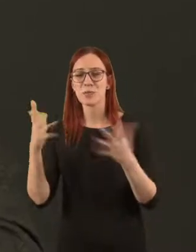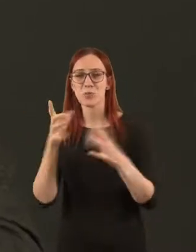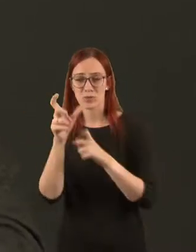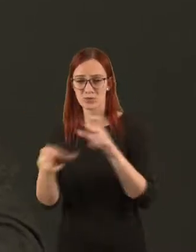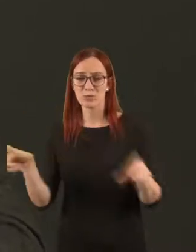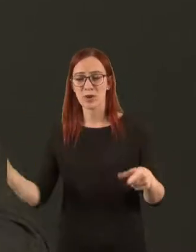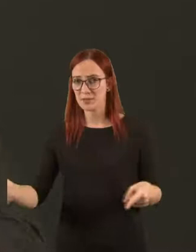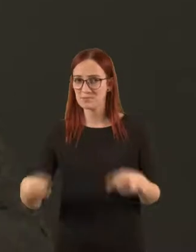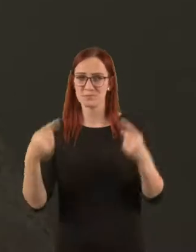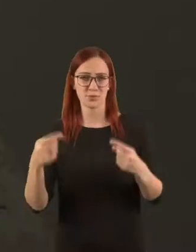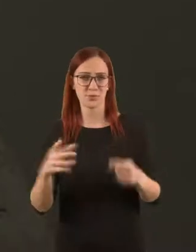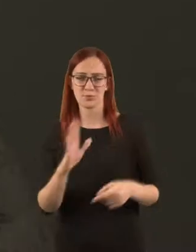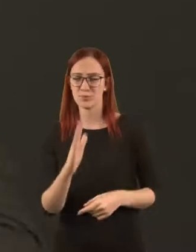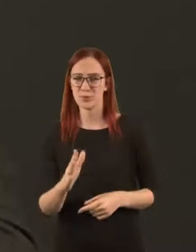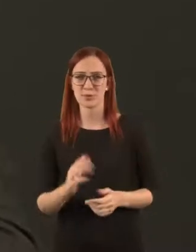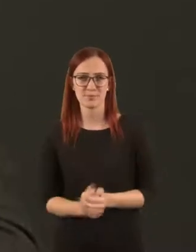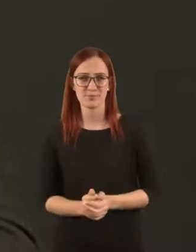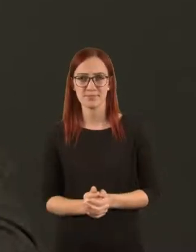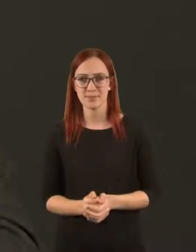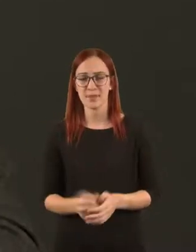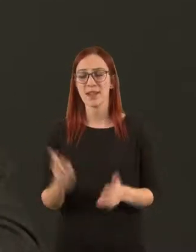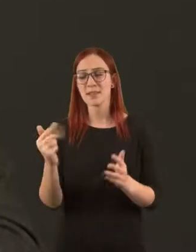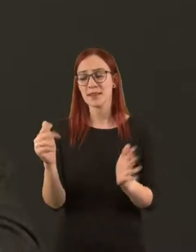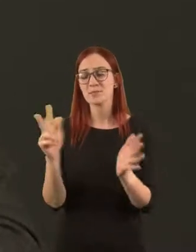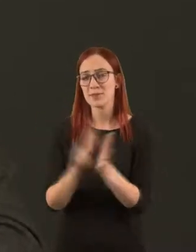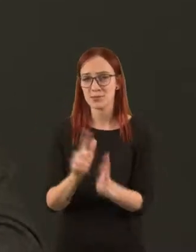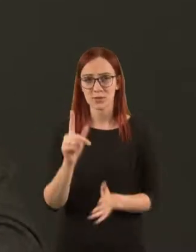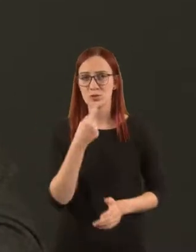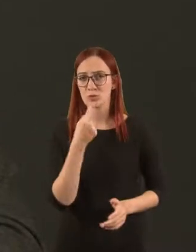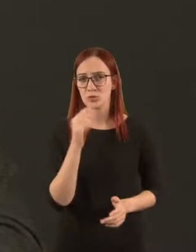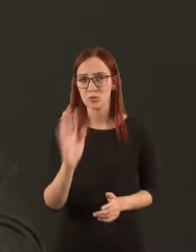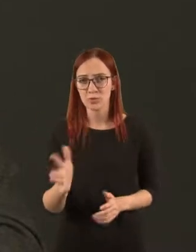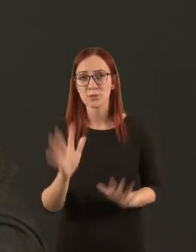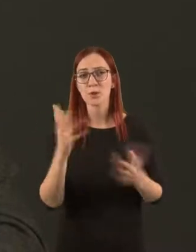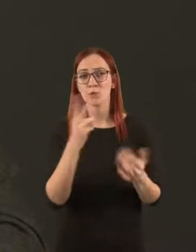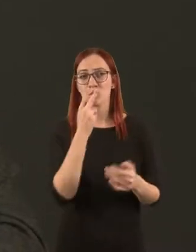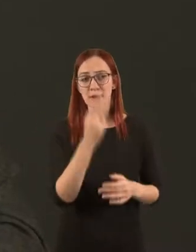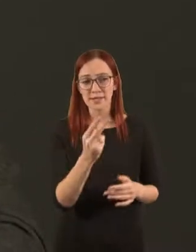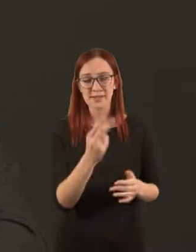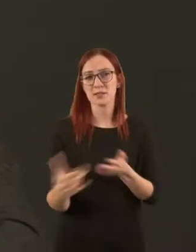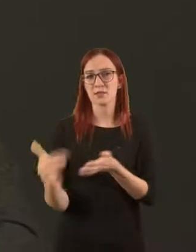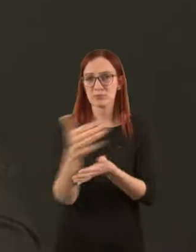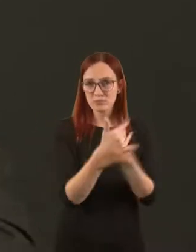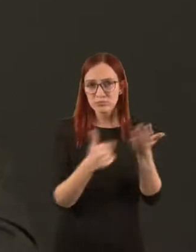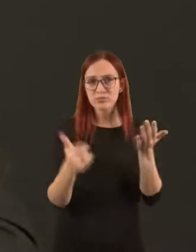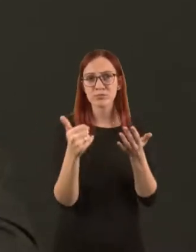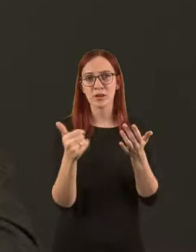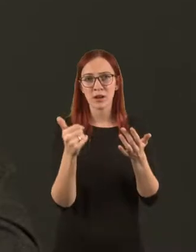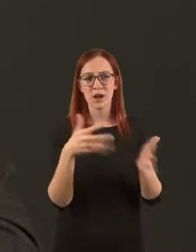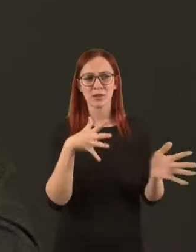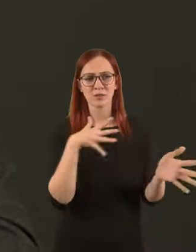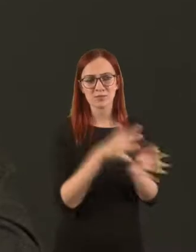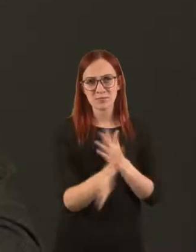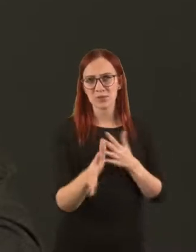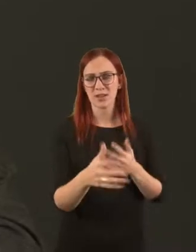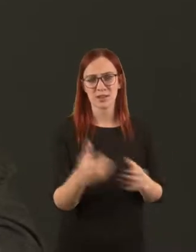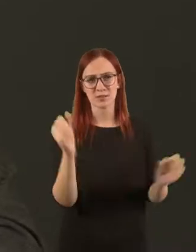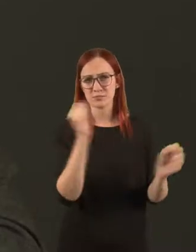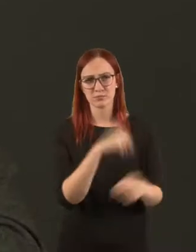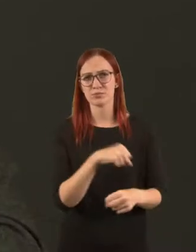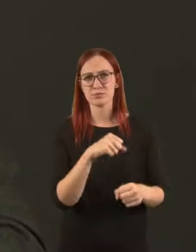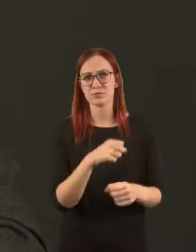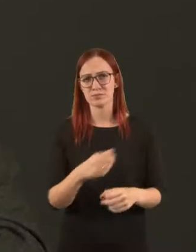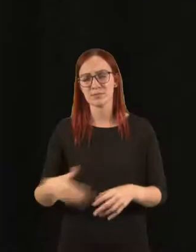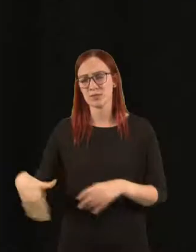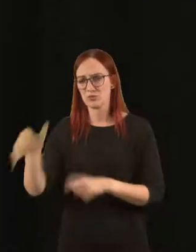the income collected from those taxes should be used for specific purposes, intended purposes, because if